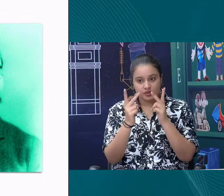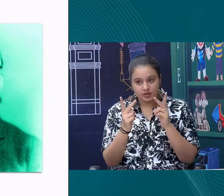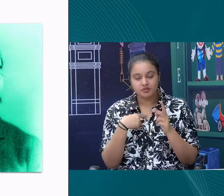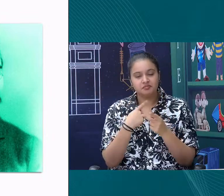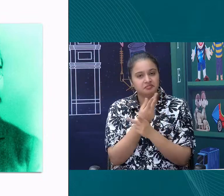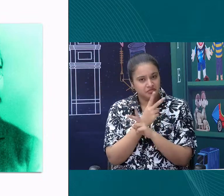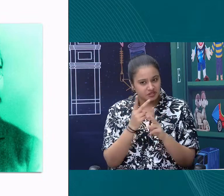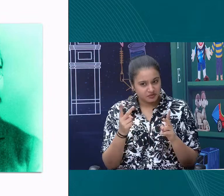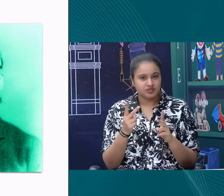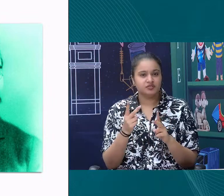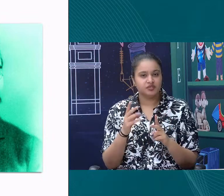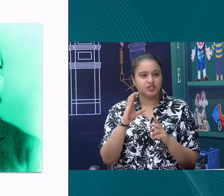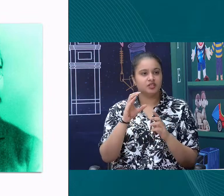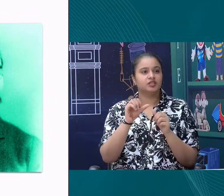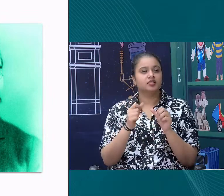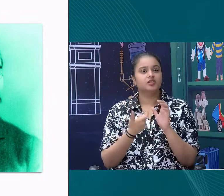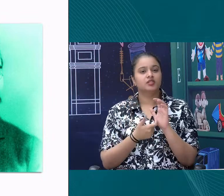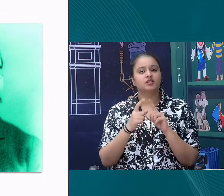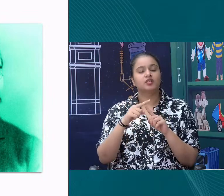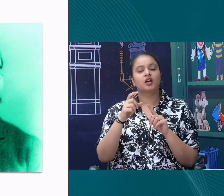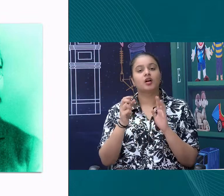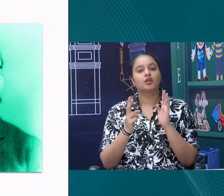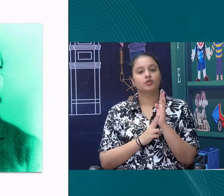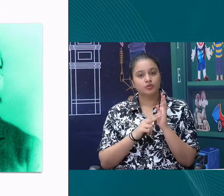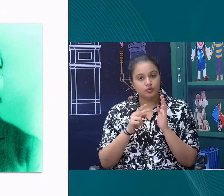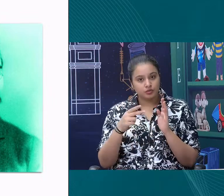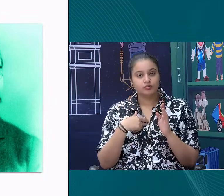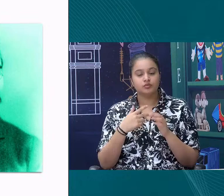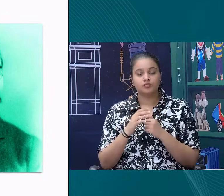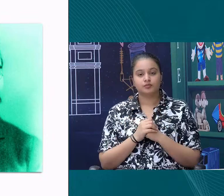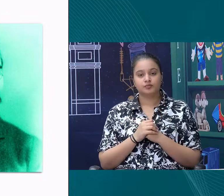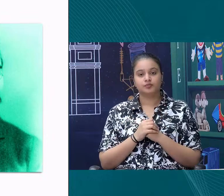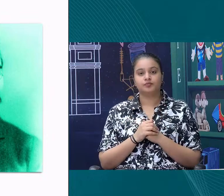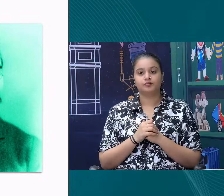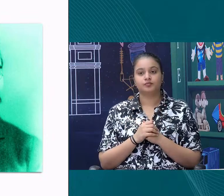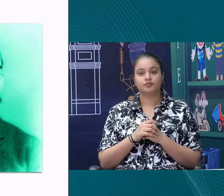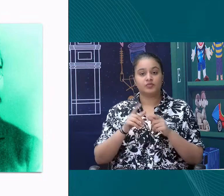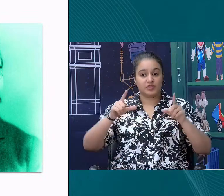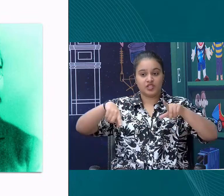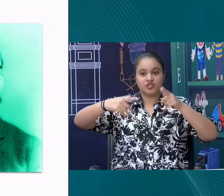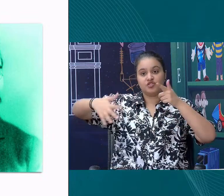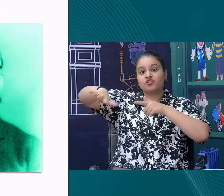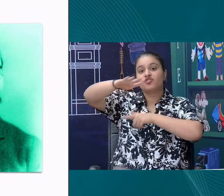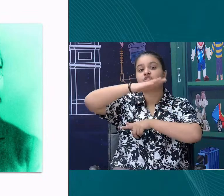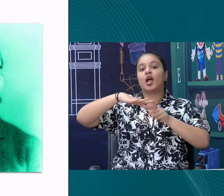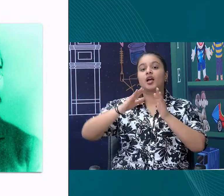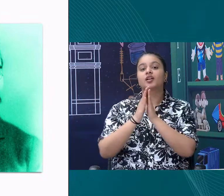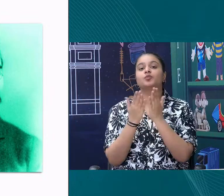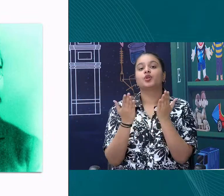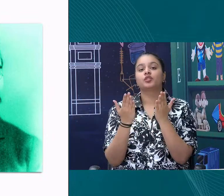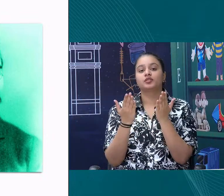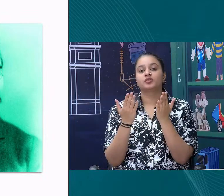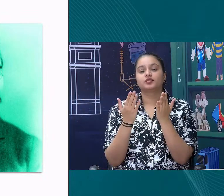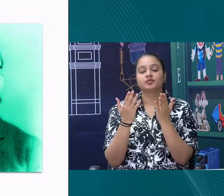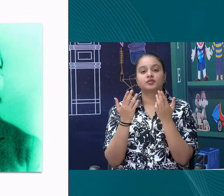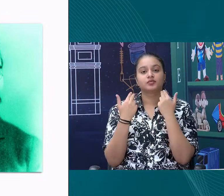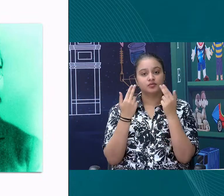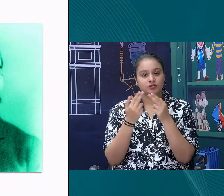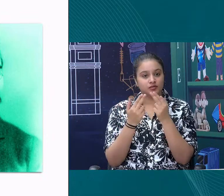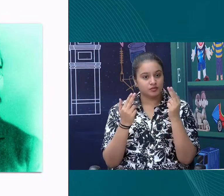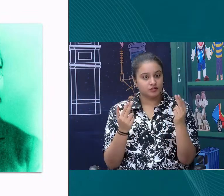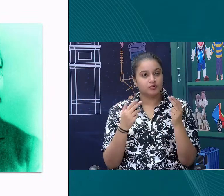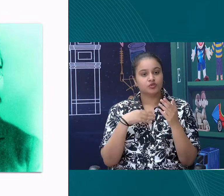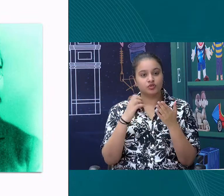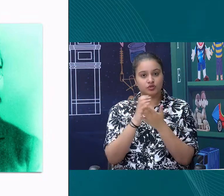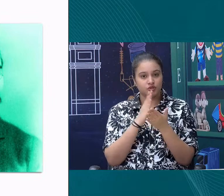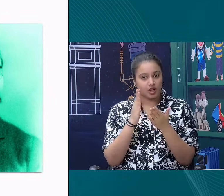cartoons, Yes. and recently also there's a film made on the Jungle Book, which is very, very interesting. Would you like to know more about